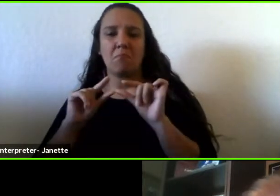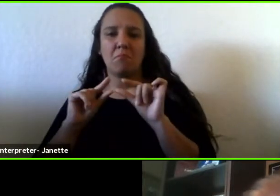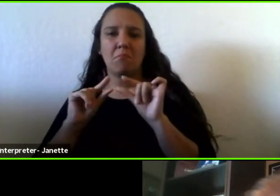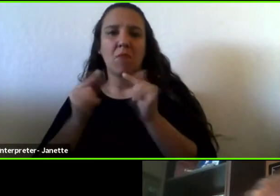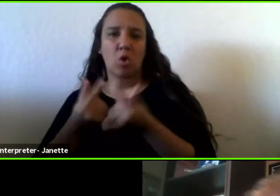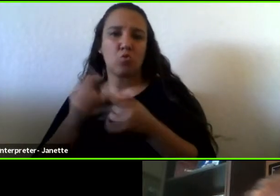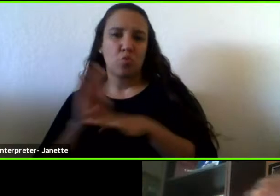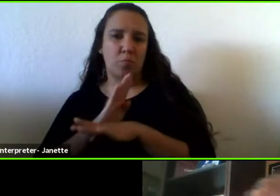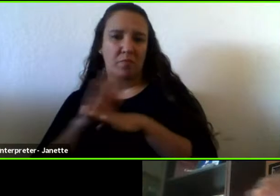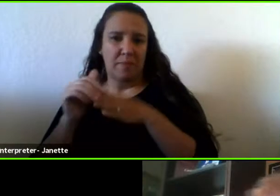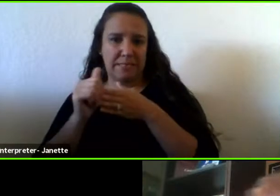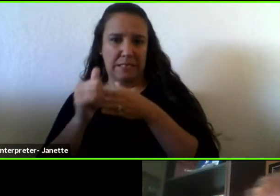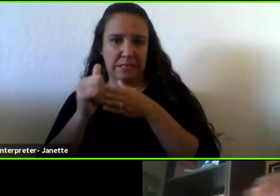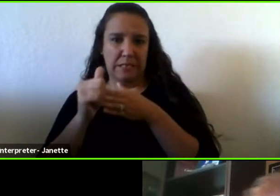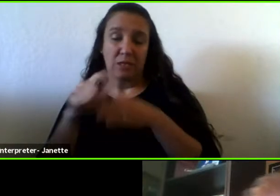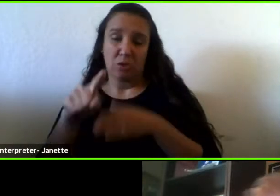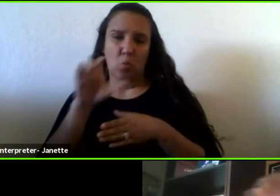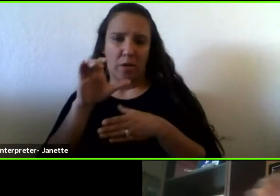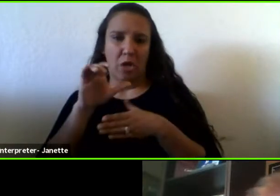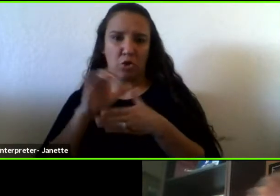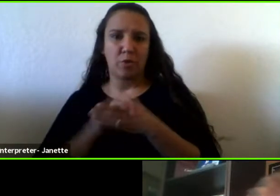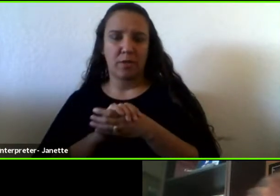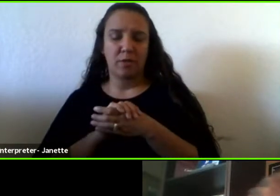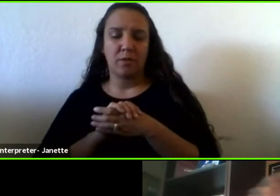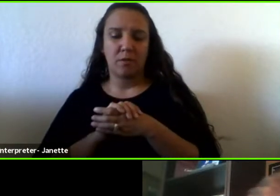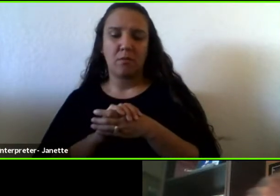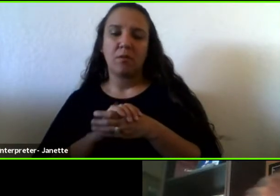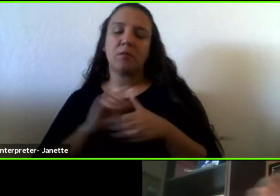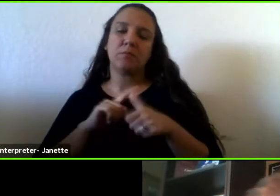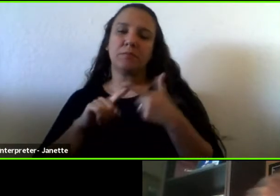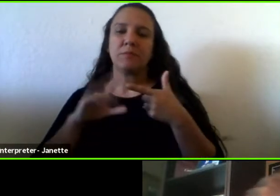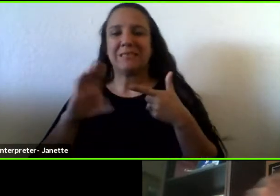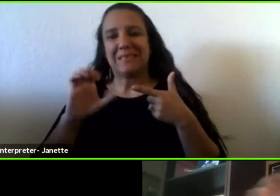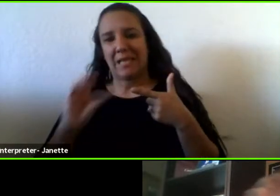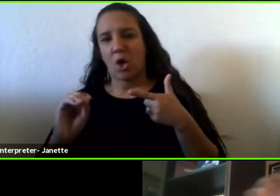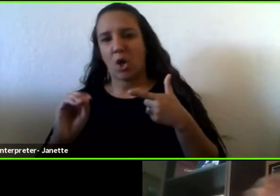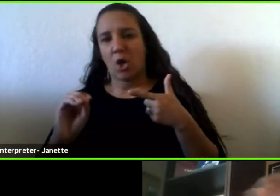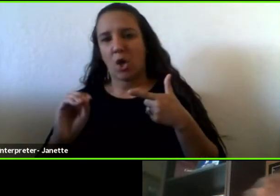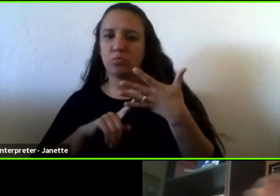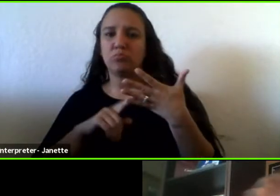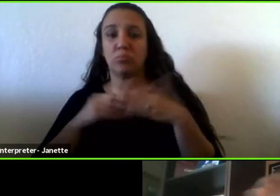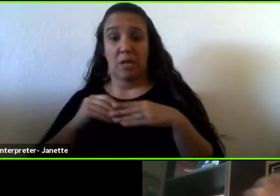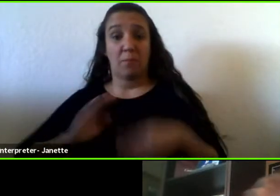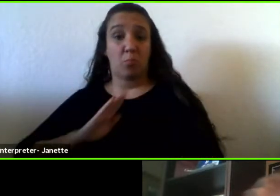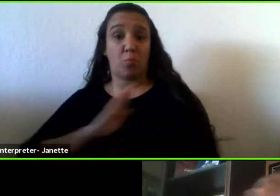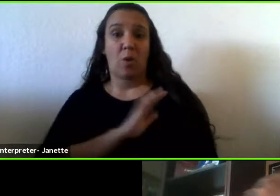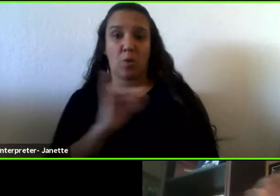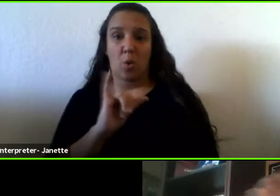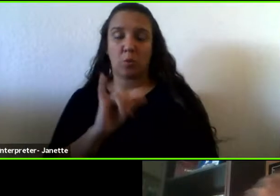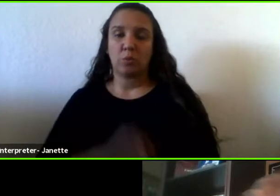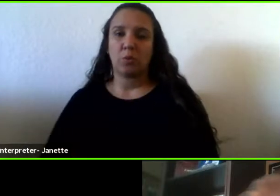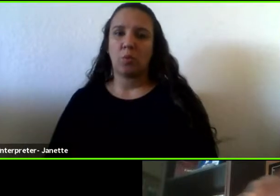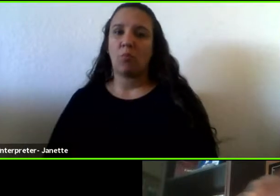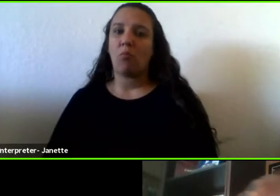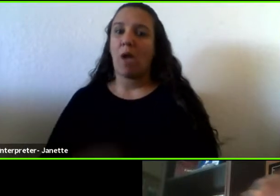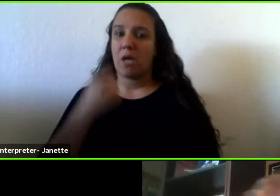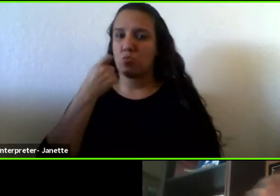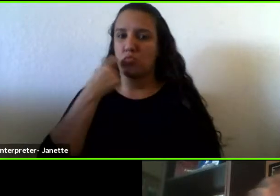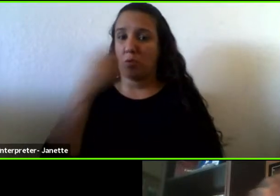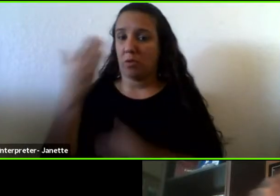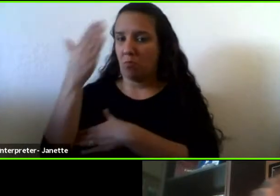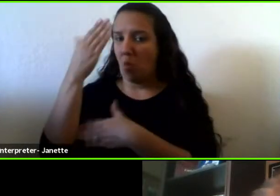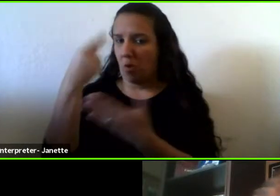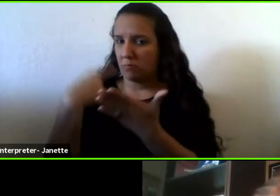A group of business leaders, 100 business leaders and CEOs in Broward. And we had a discussion this